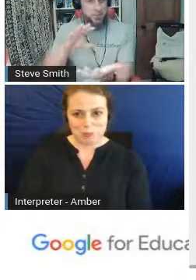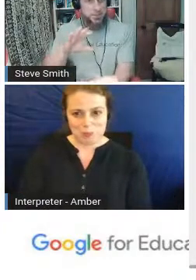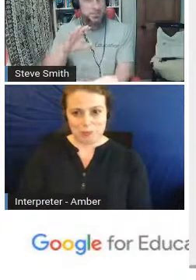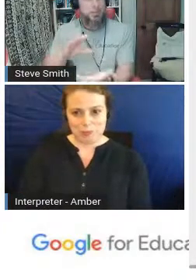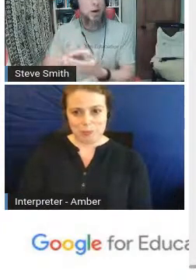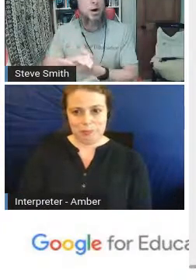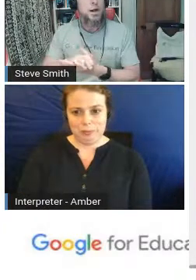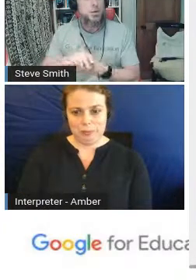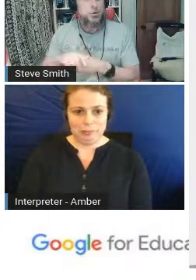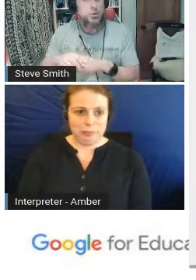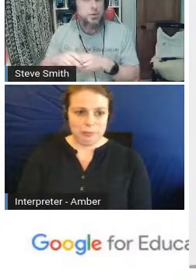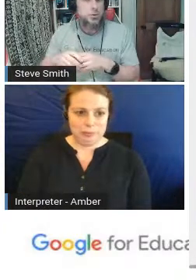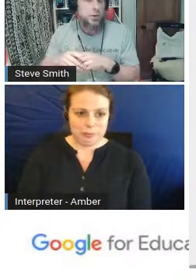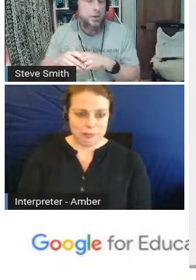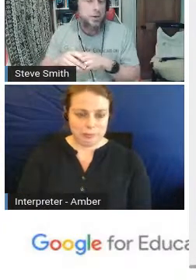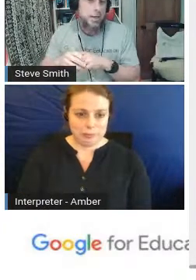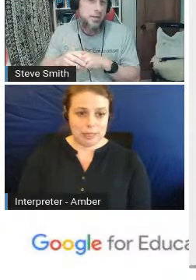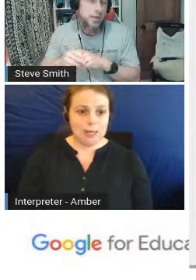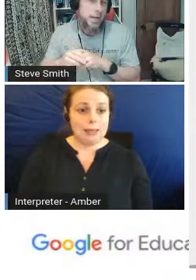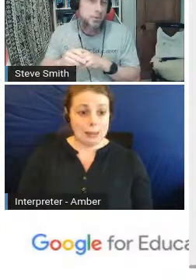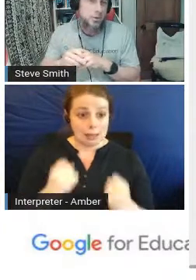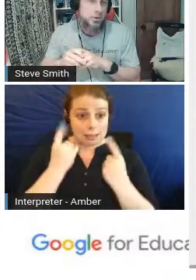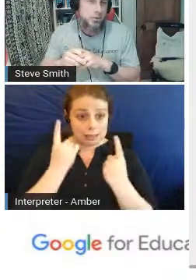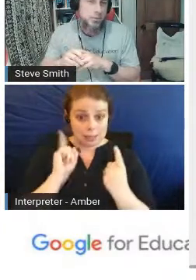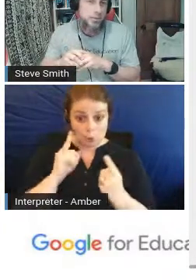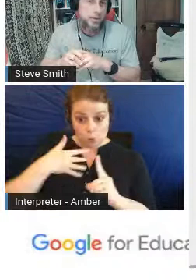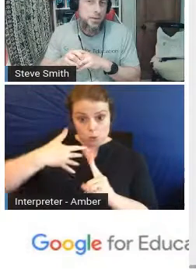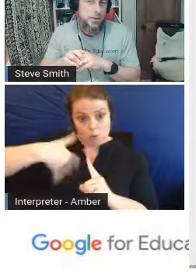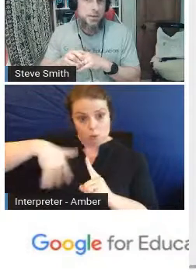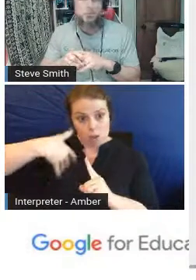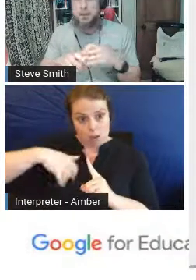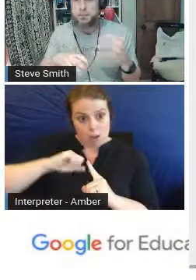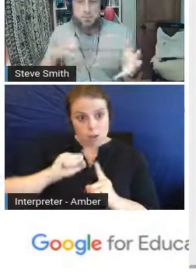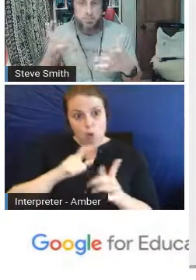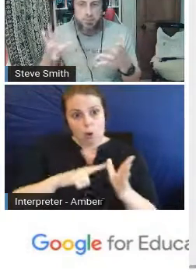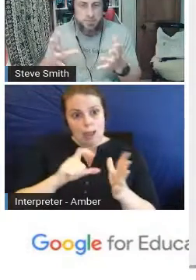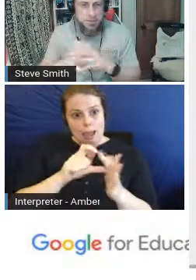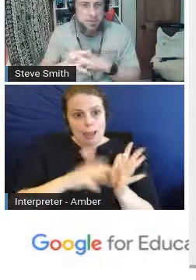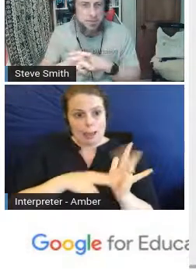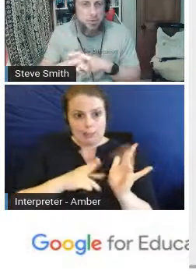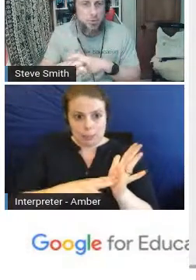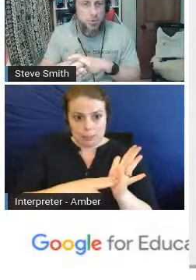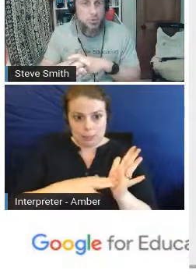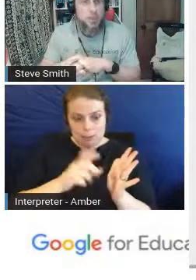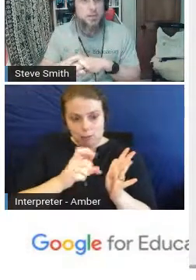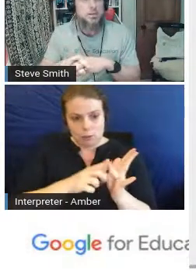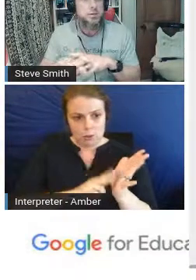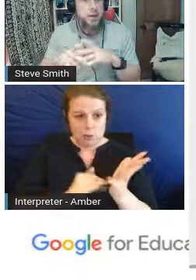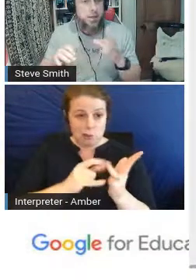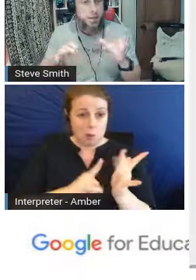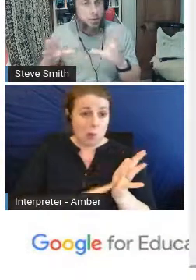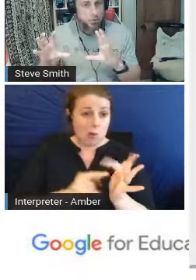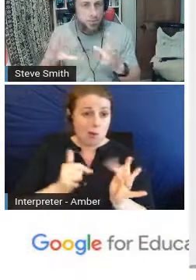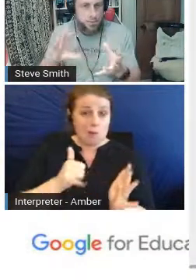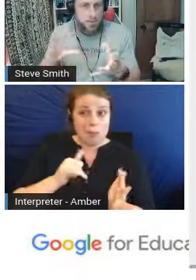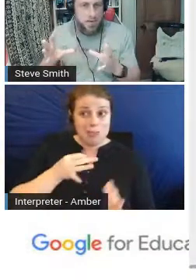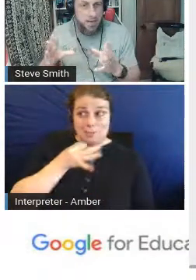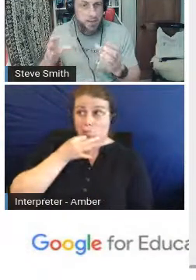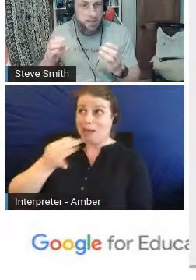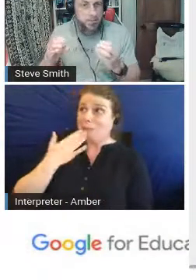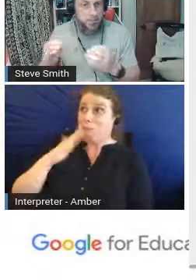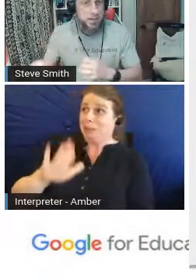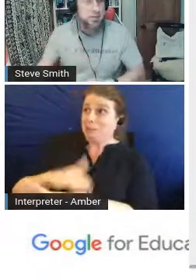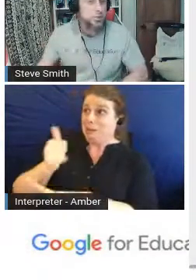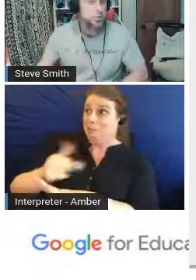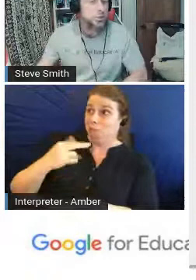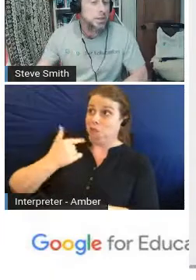understanding what sits in behind your admin console. Now, it may be that someone has to set this up for you, but now you can kind of understand